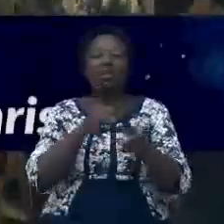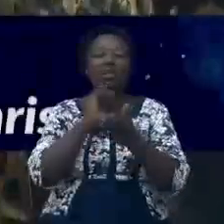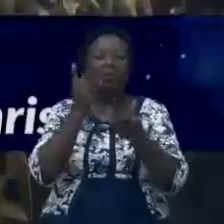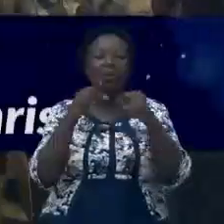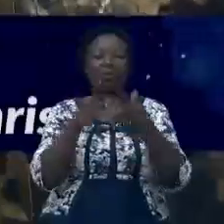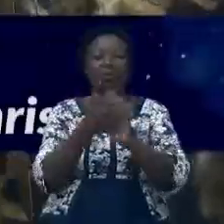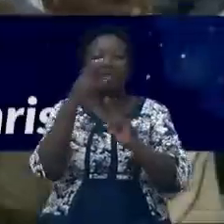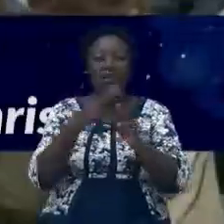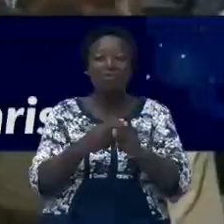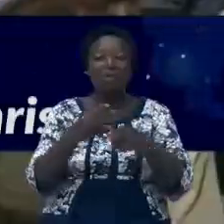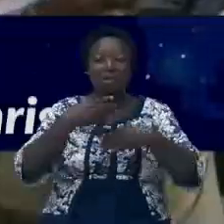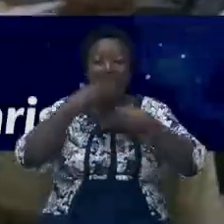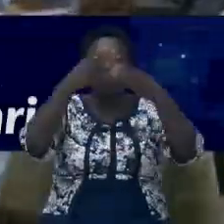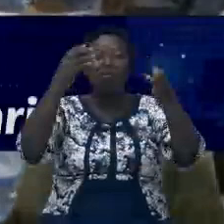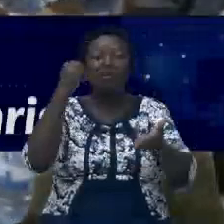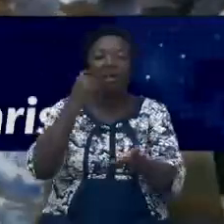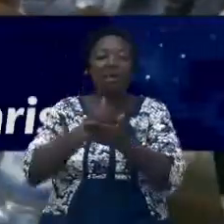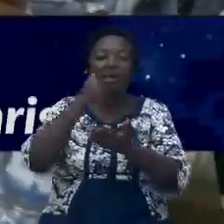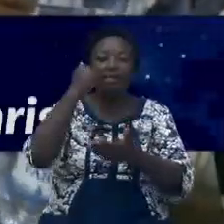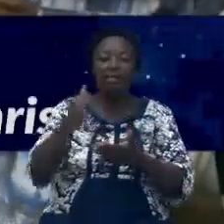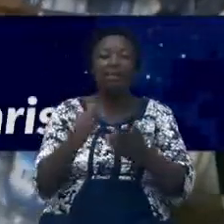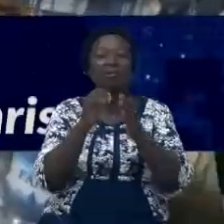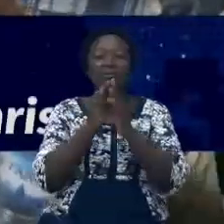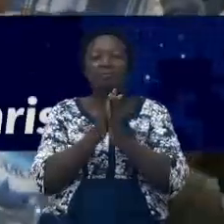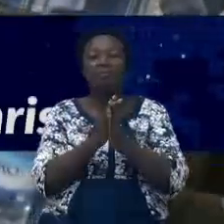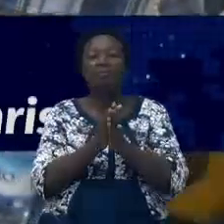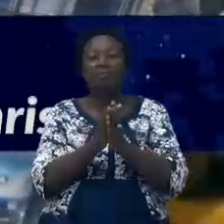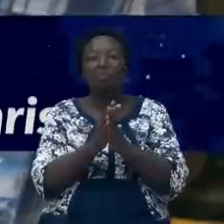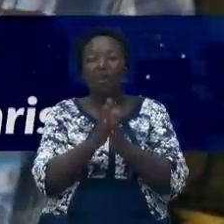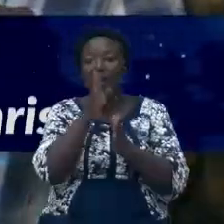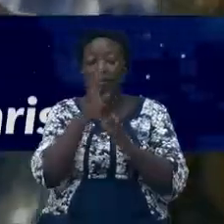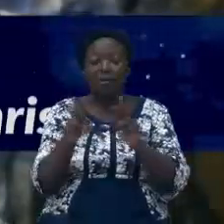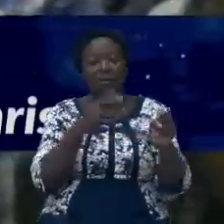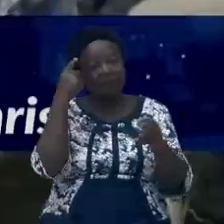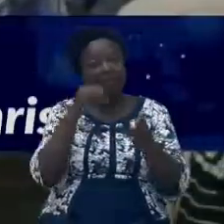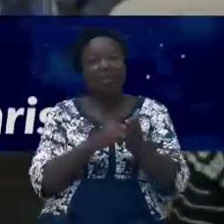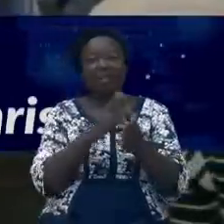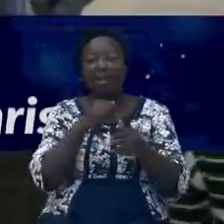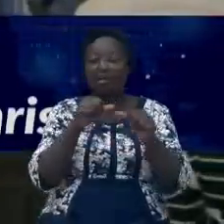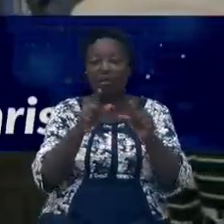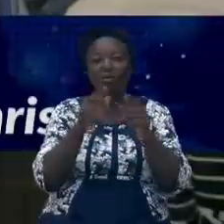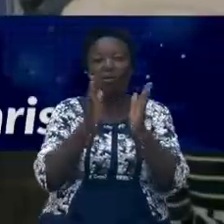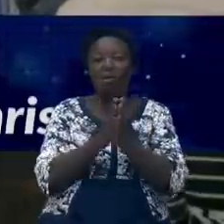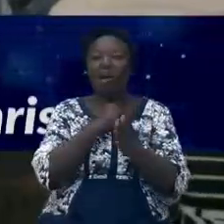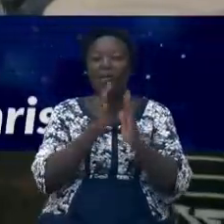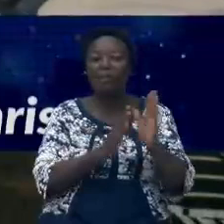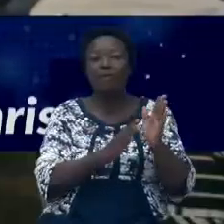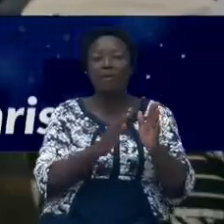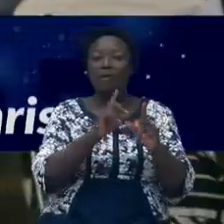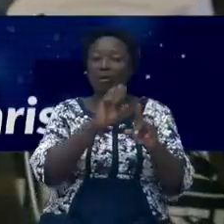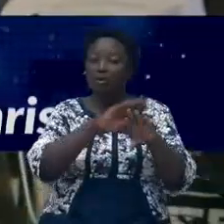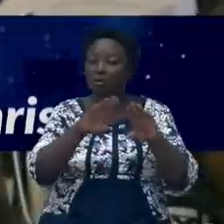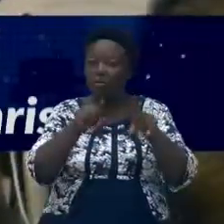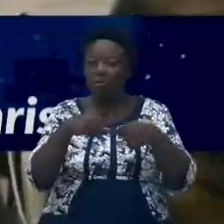shouting amen a big guy man get ready for it